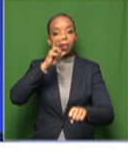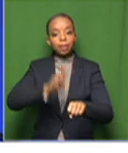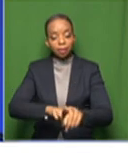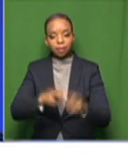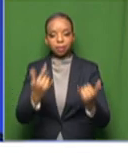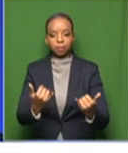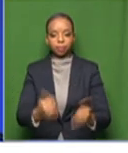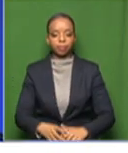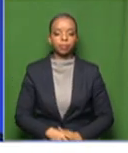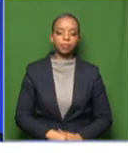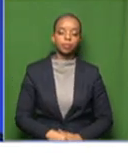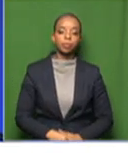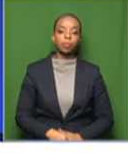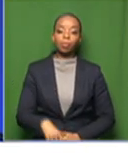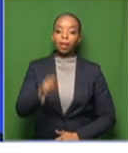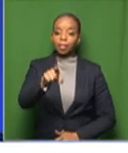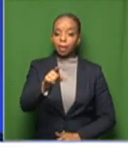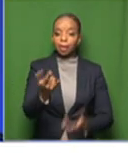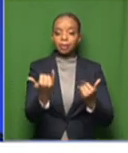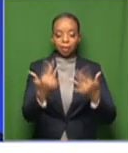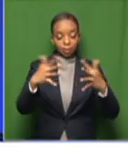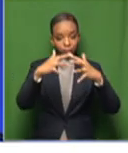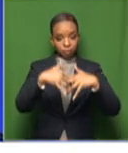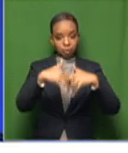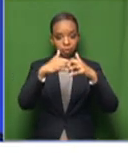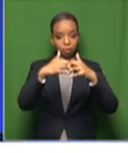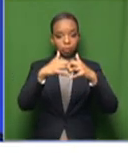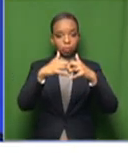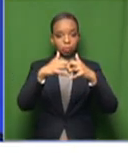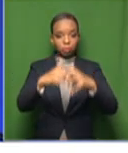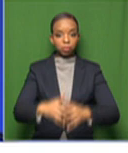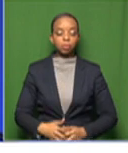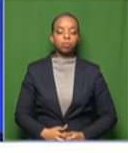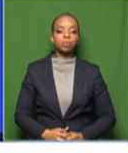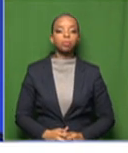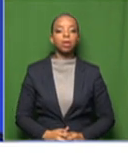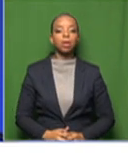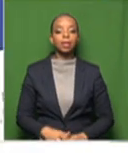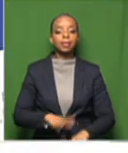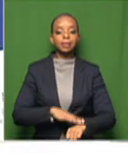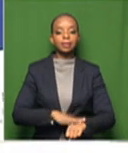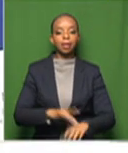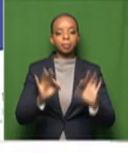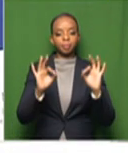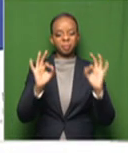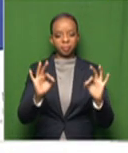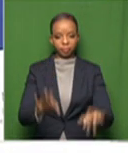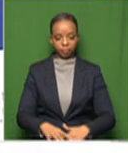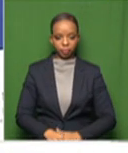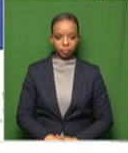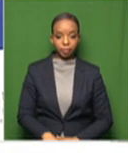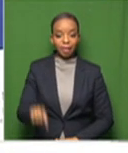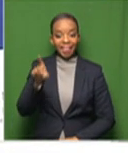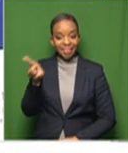point. This has been now established within a record time. This field